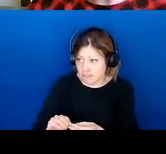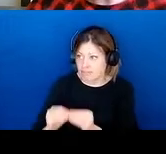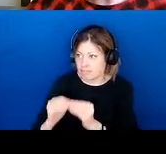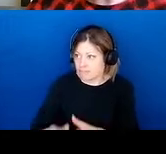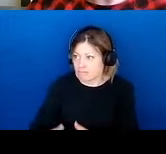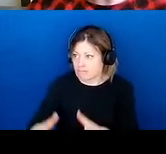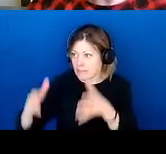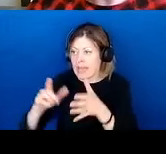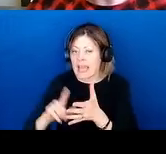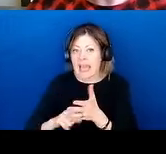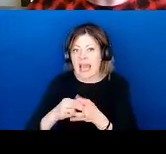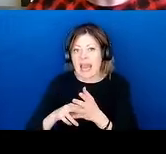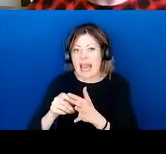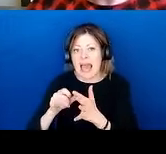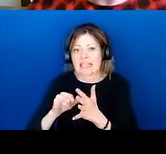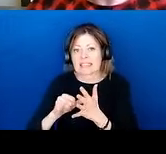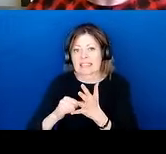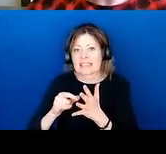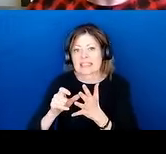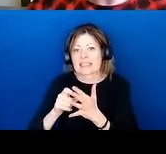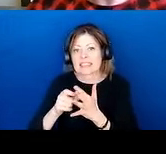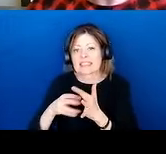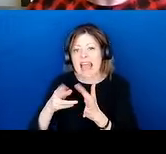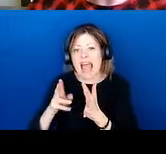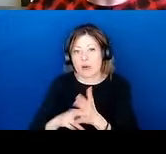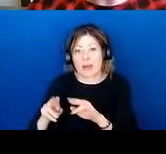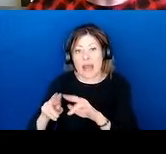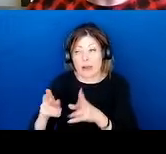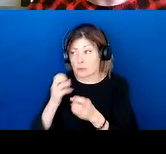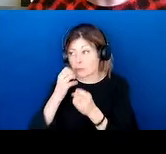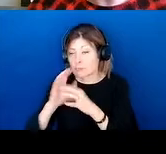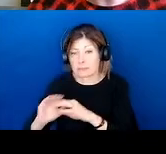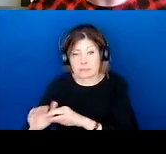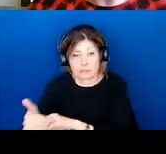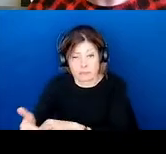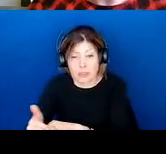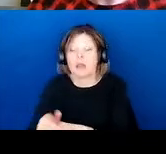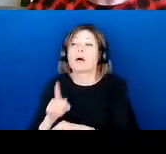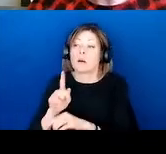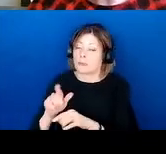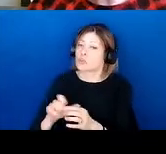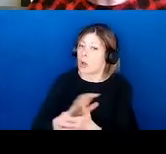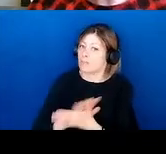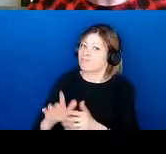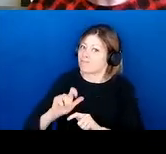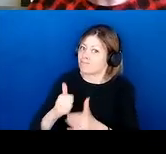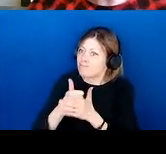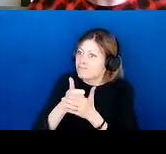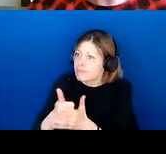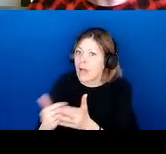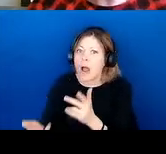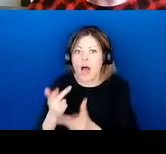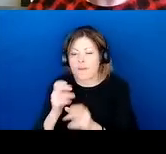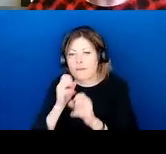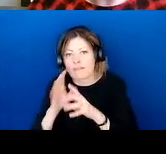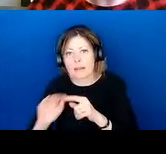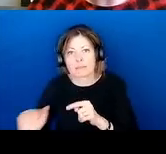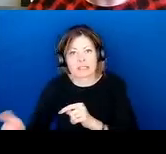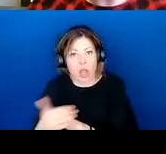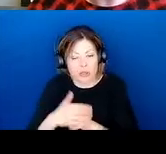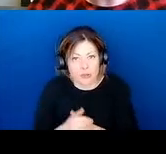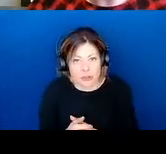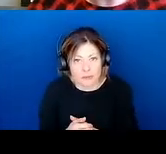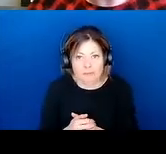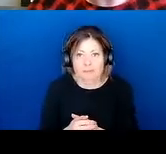He continued to advise on other gardens, including Bowood Gardens and Holland Park. He died in 1786 and is